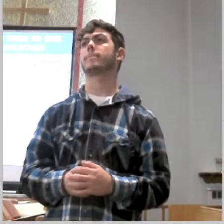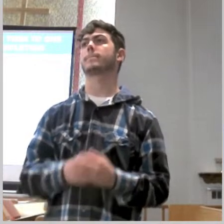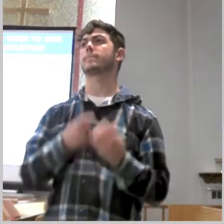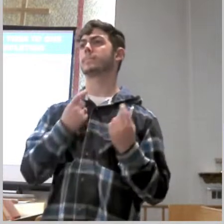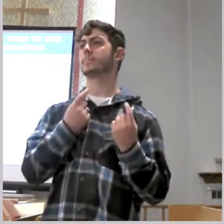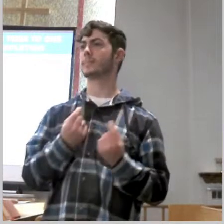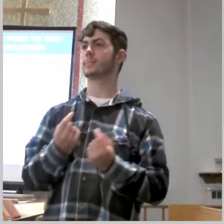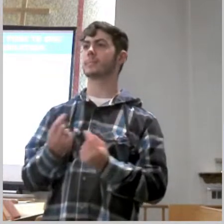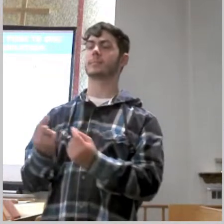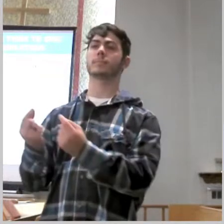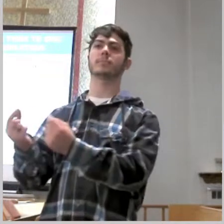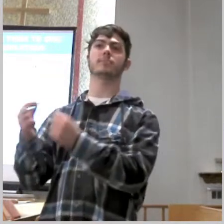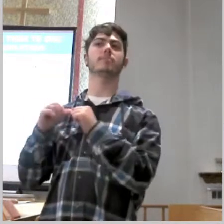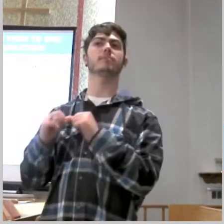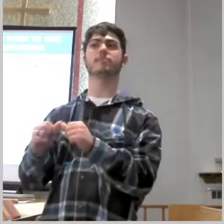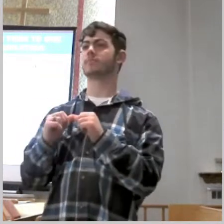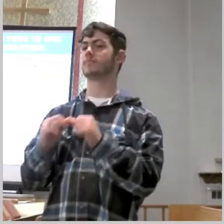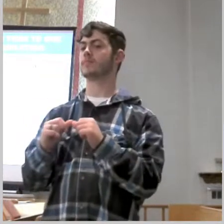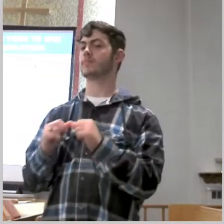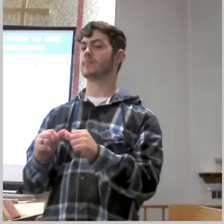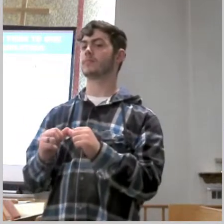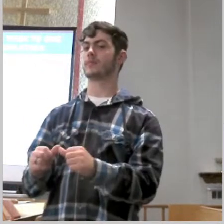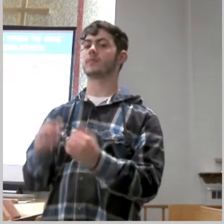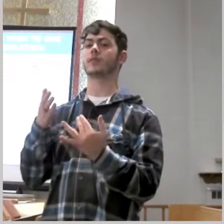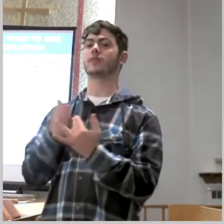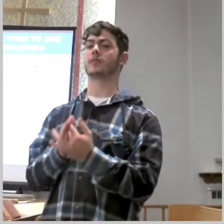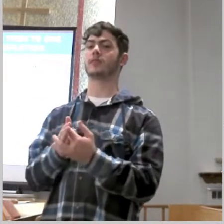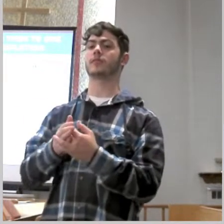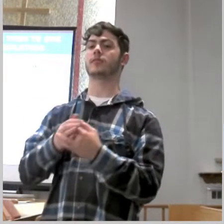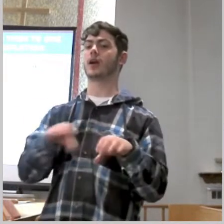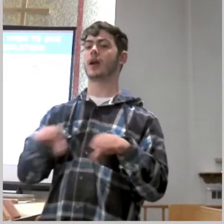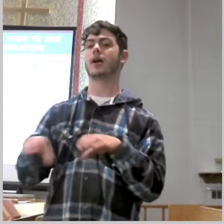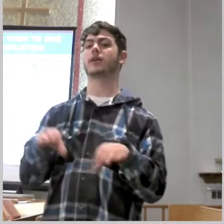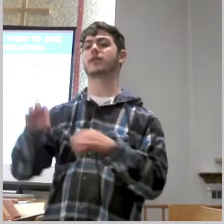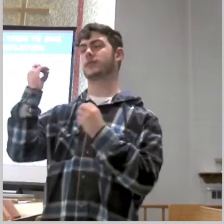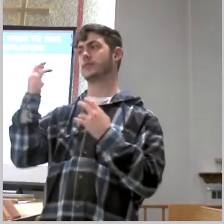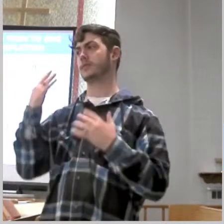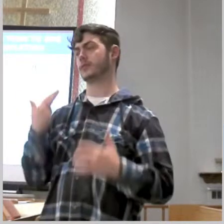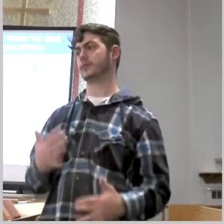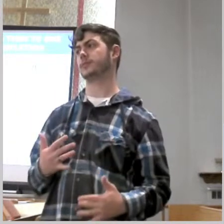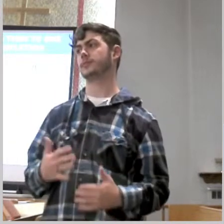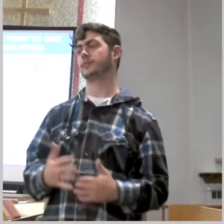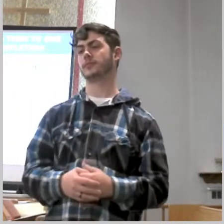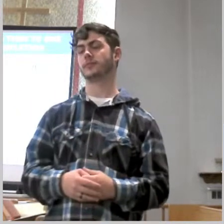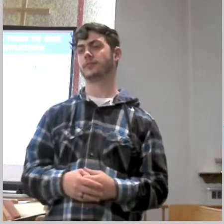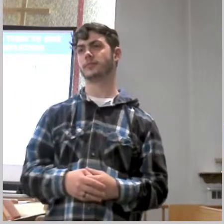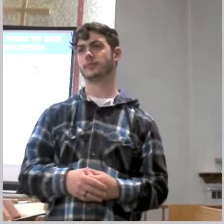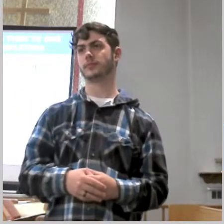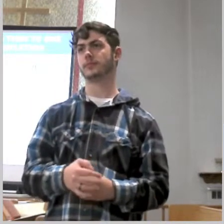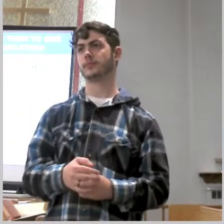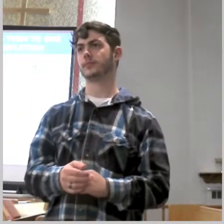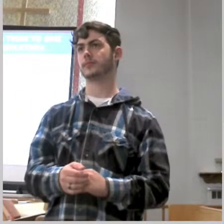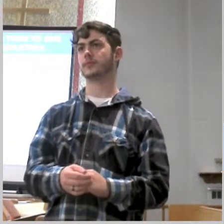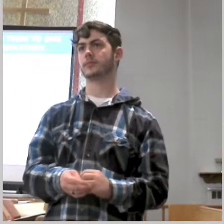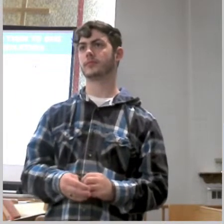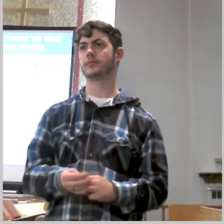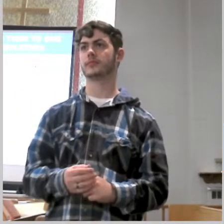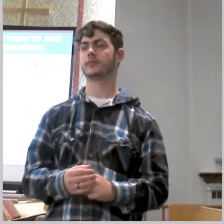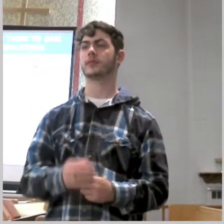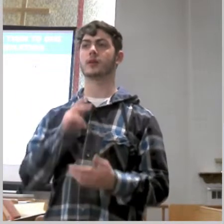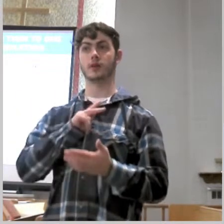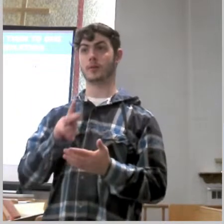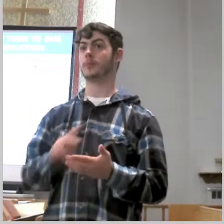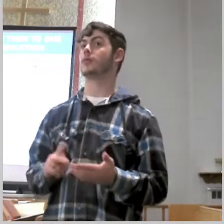act of grace. This was certainly not the last time that Paul was going to talk about a capital